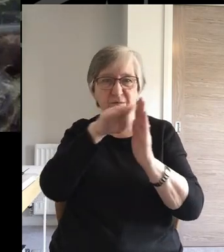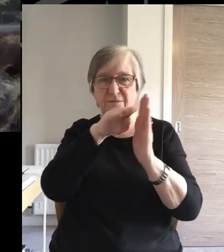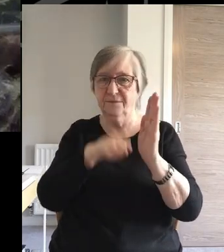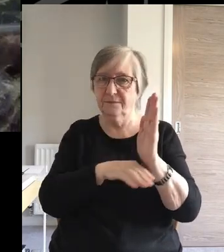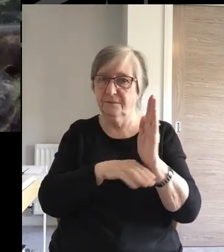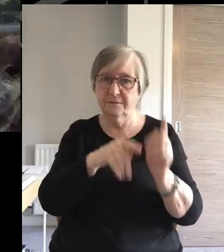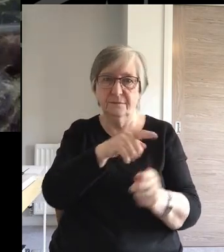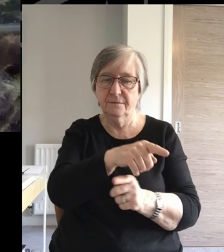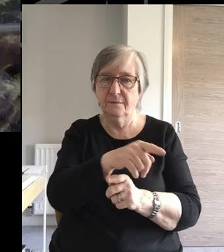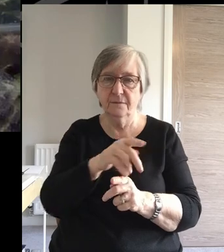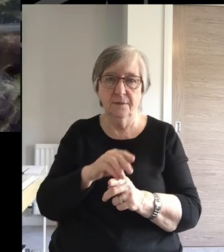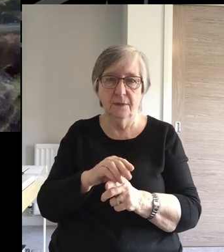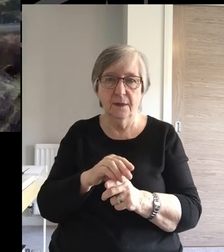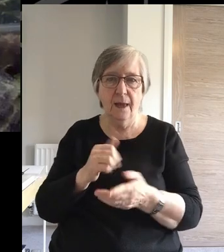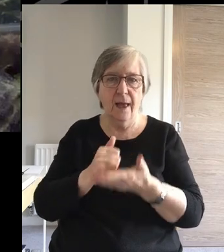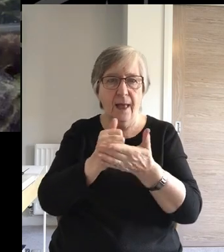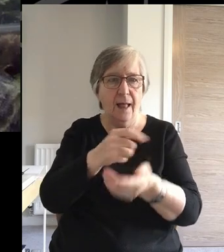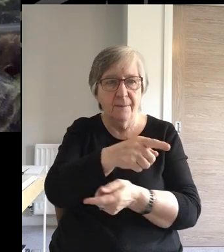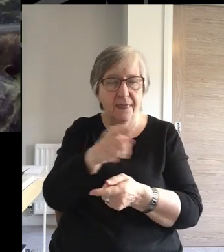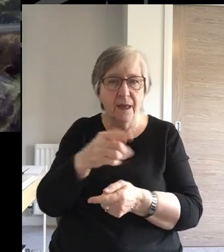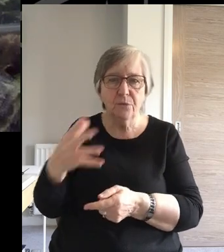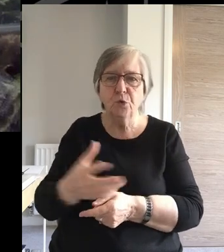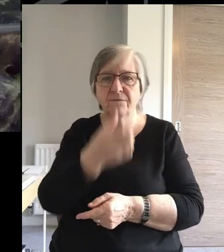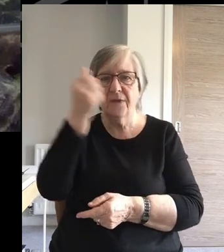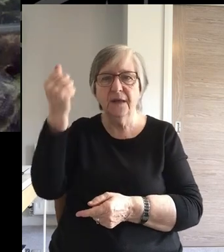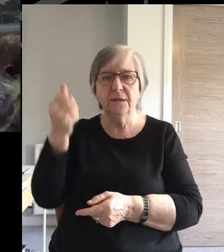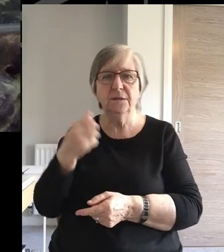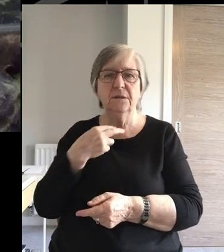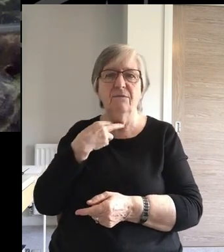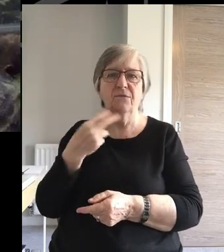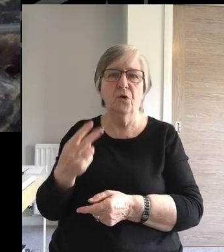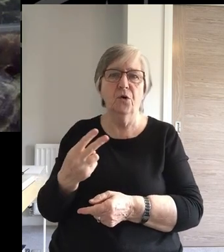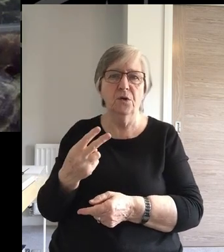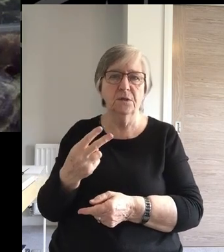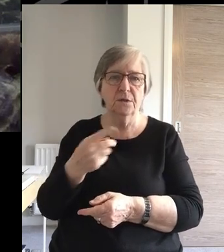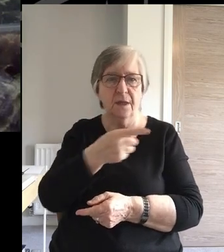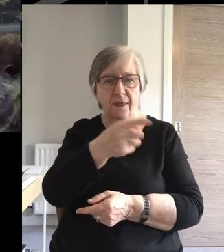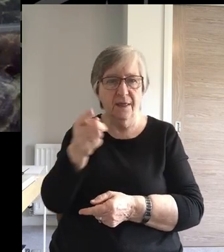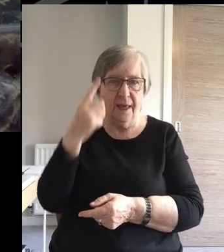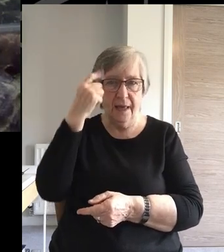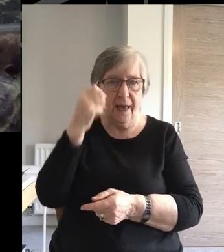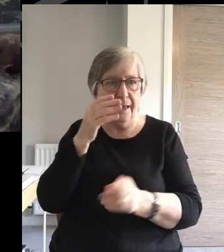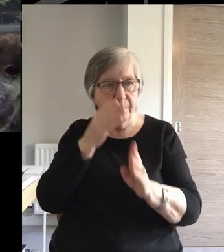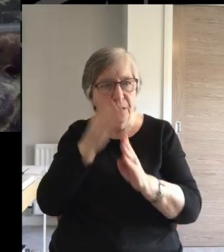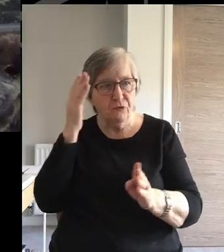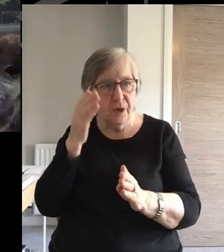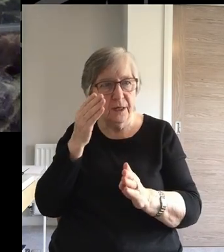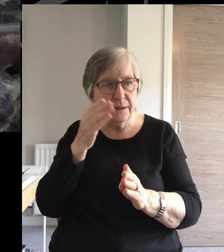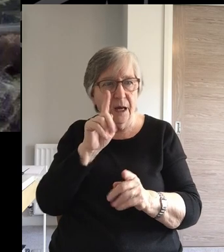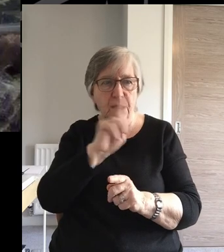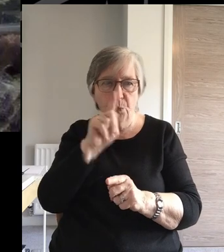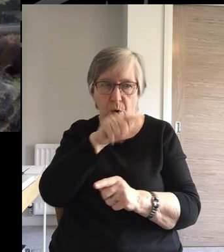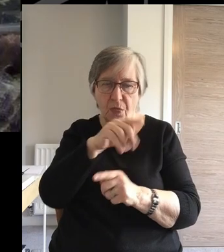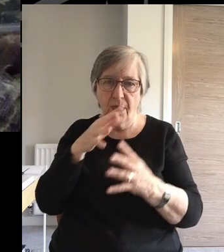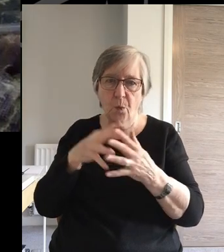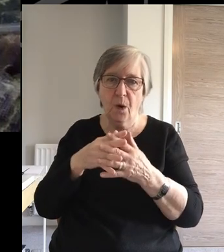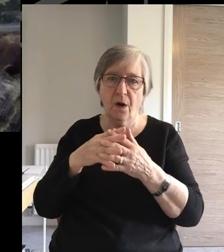citizens. Help them to find their voices so that they are truly recognised for their worth.